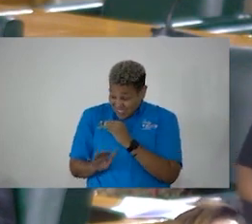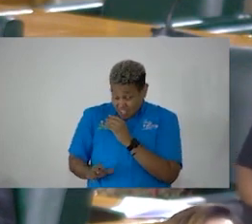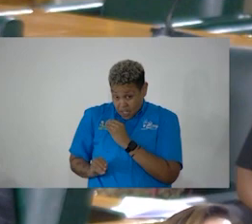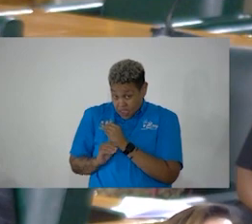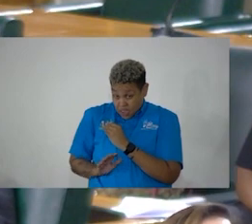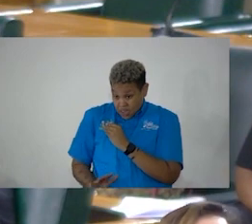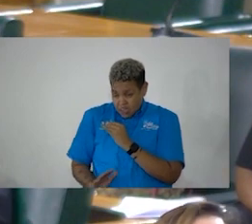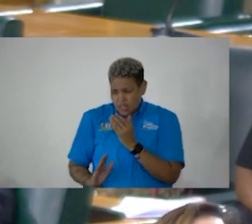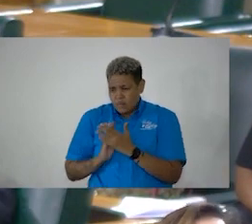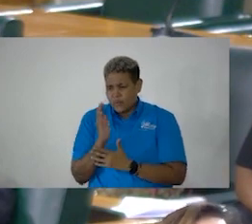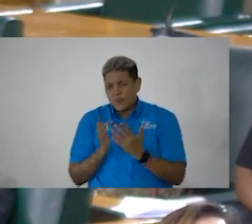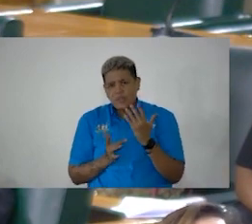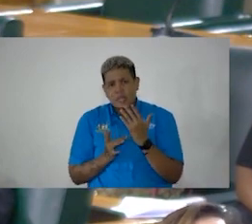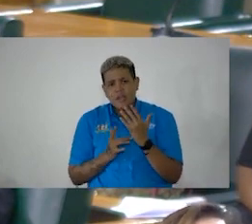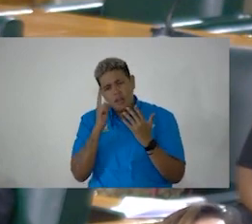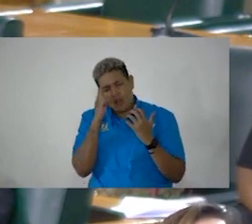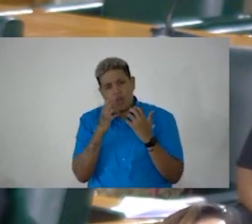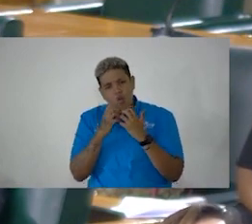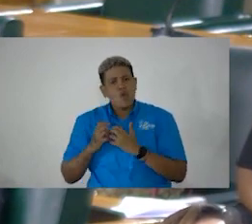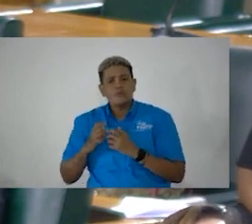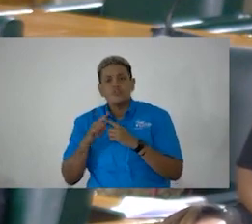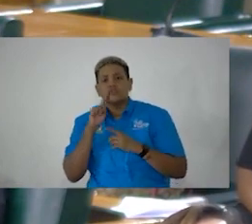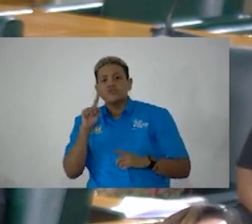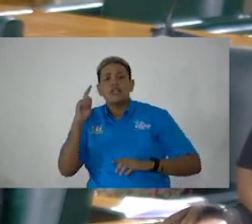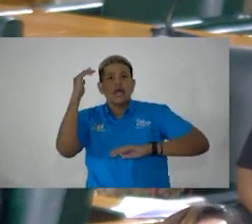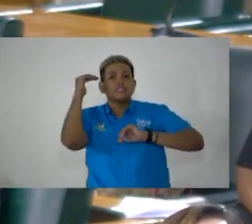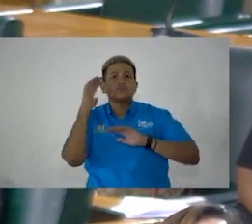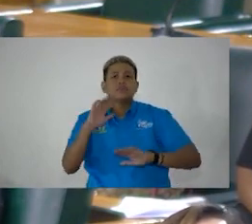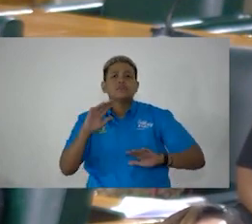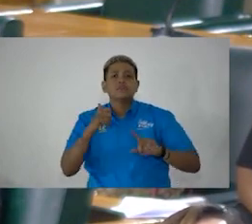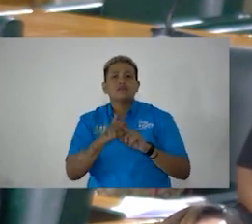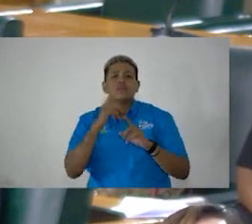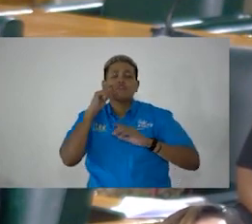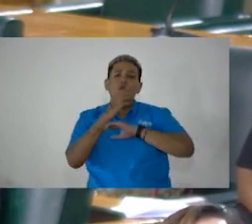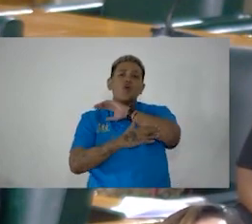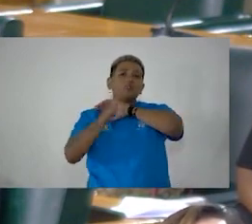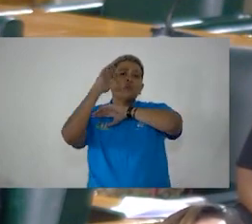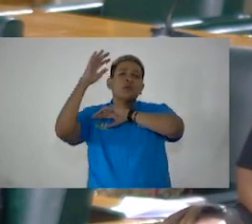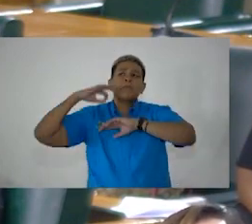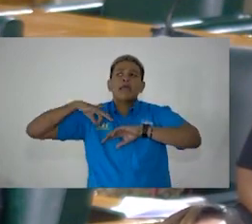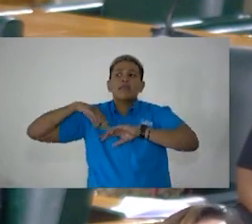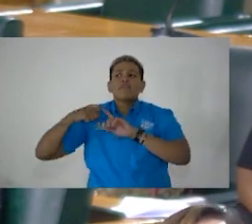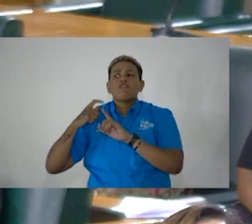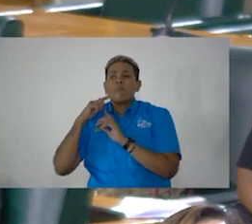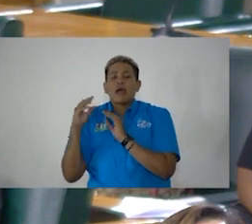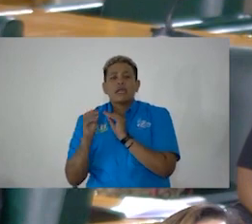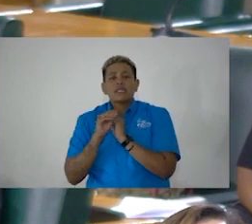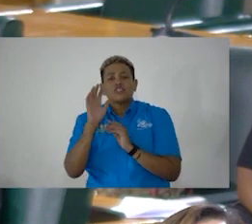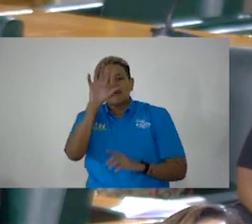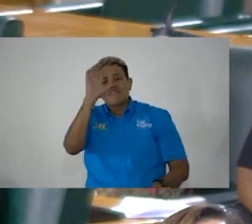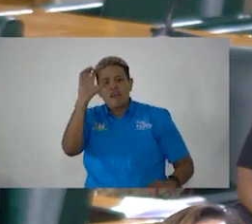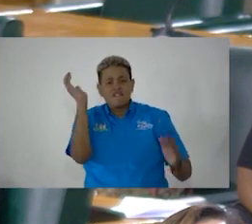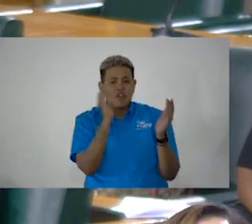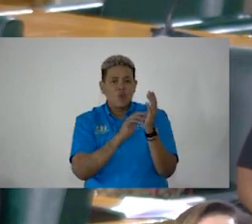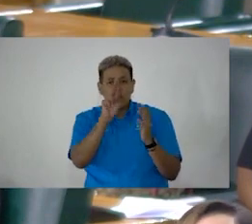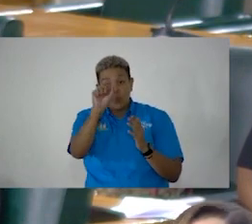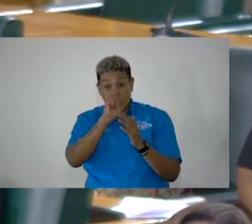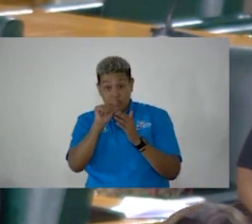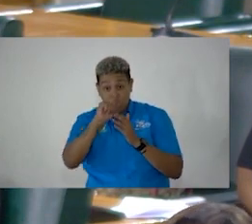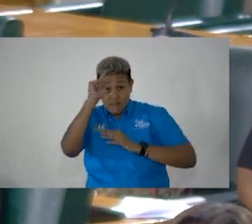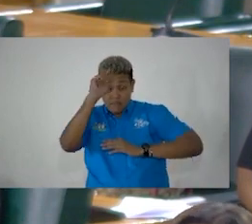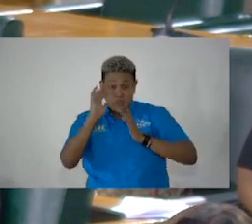In addition, through technical cooperation, it is anticipated that the country could benefit from an additional $500,000